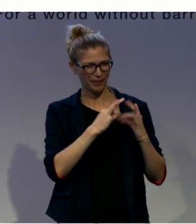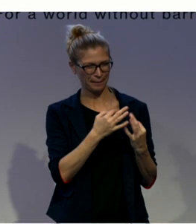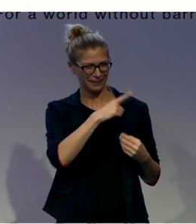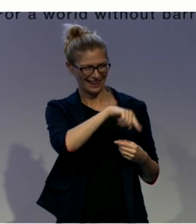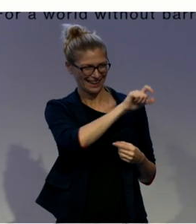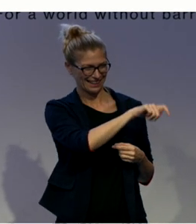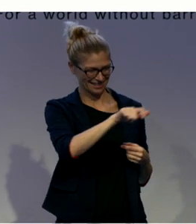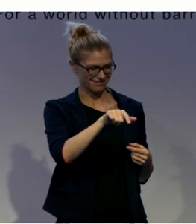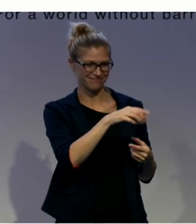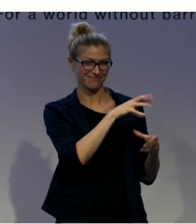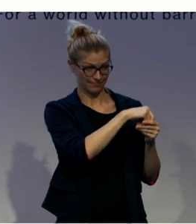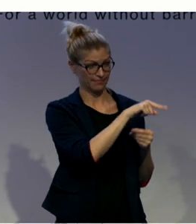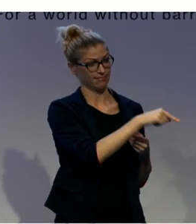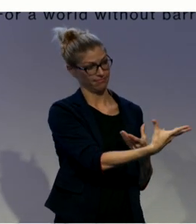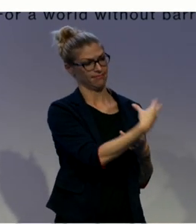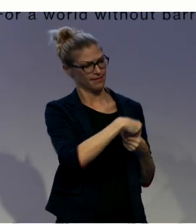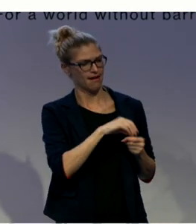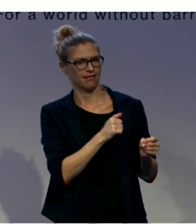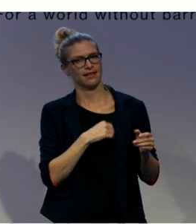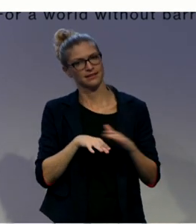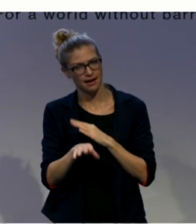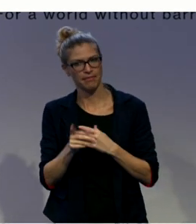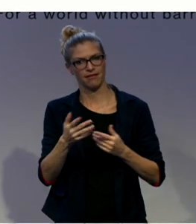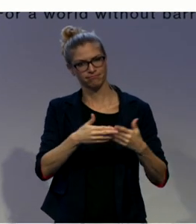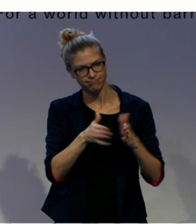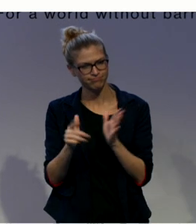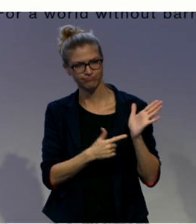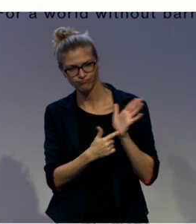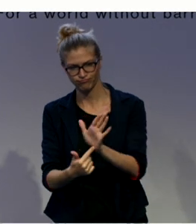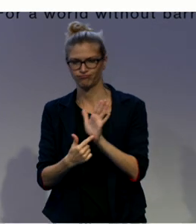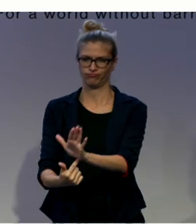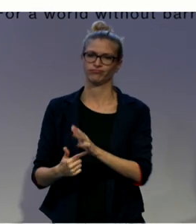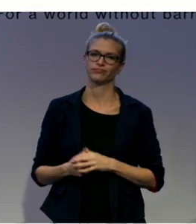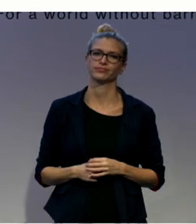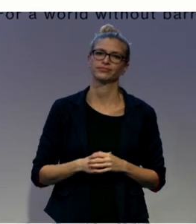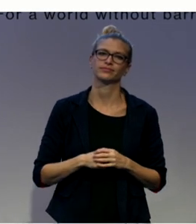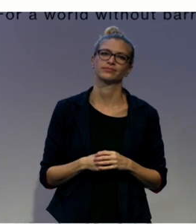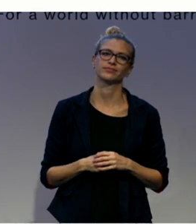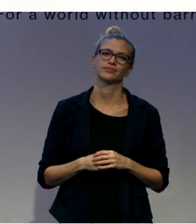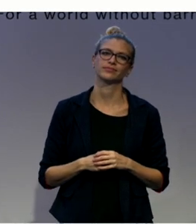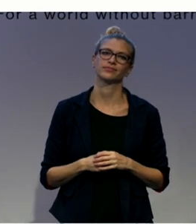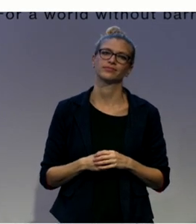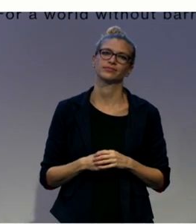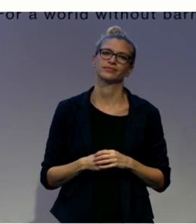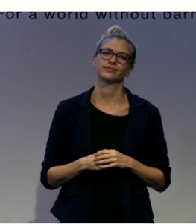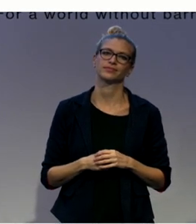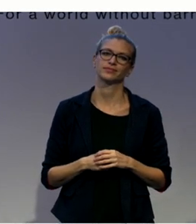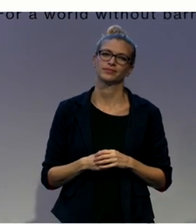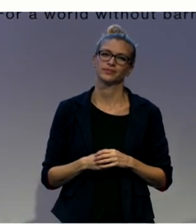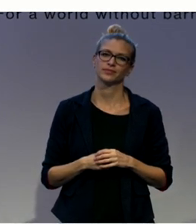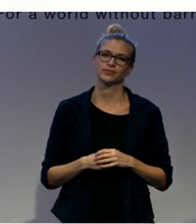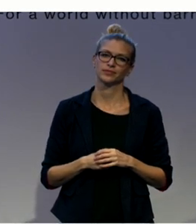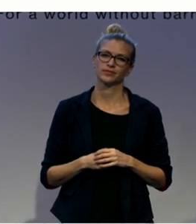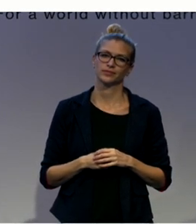And with this regard to the budget, target commune as PPCL as the main